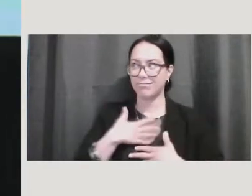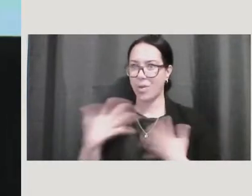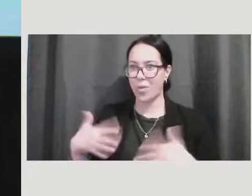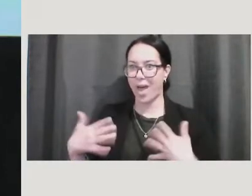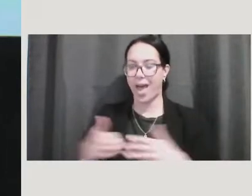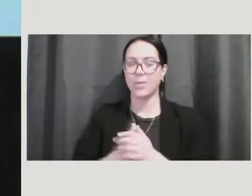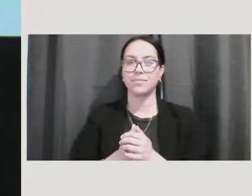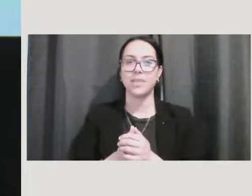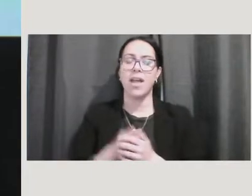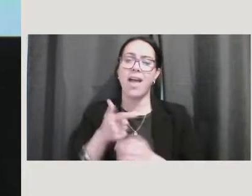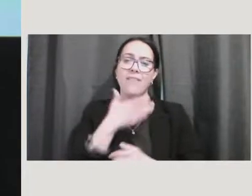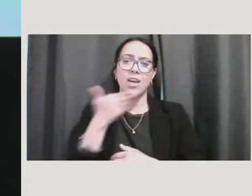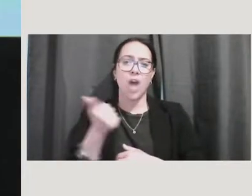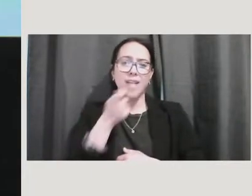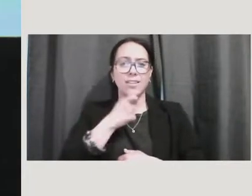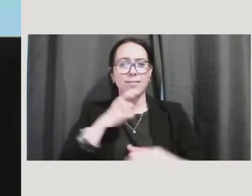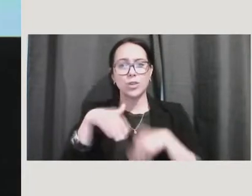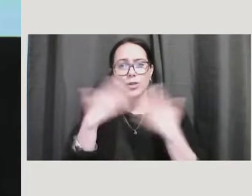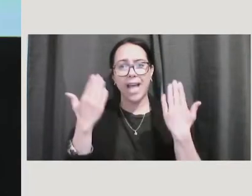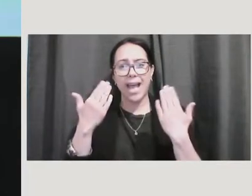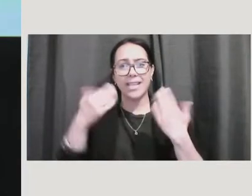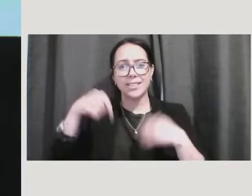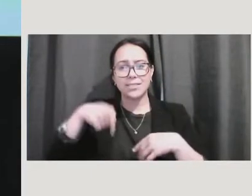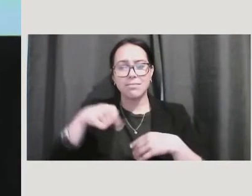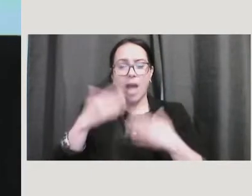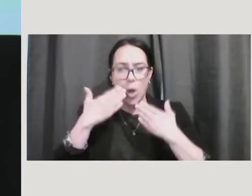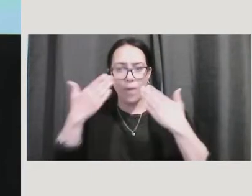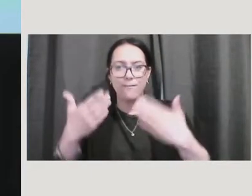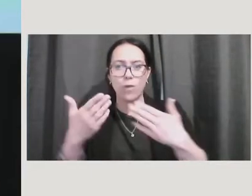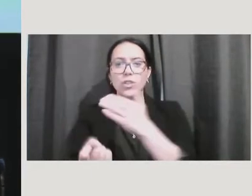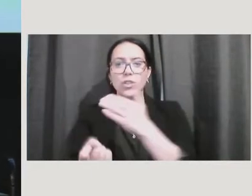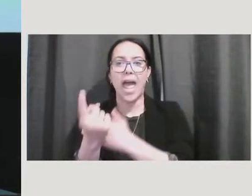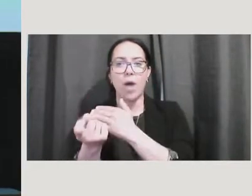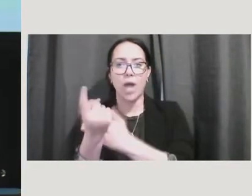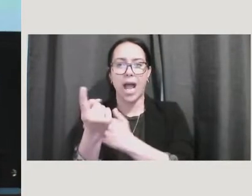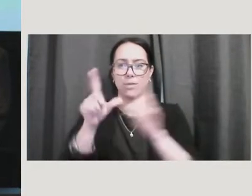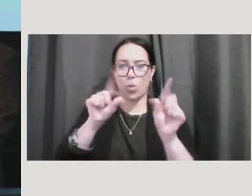a lovely couple of days here look forward to the outcomes of what you're going to do